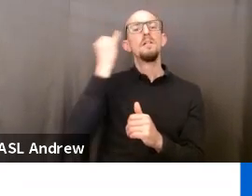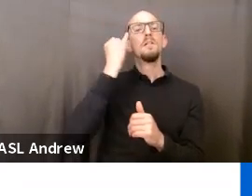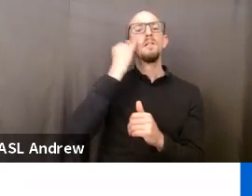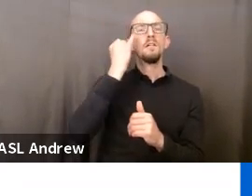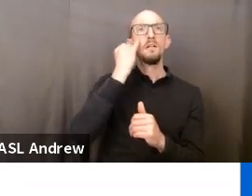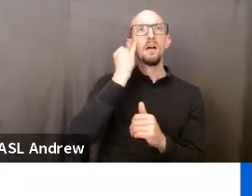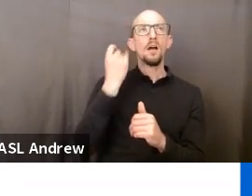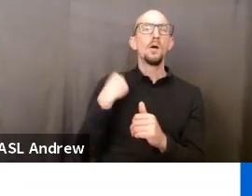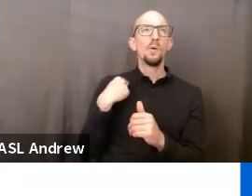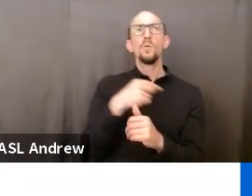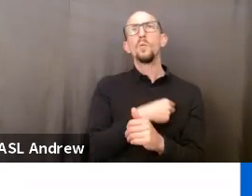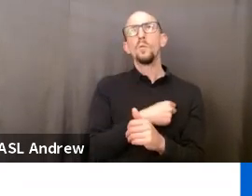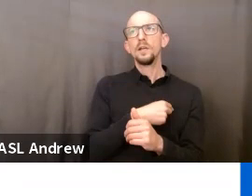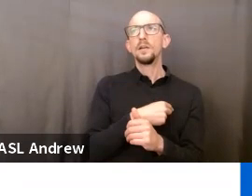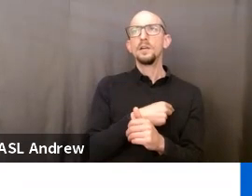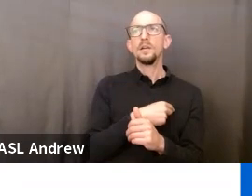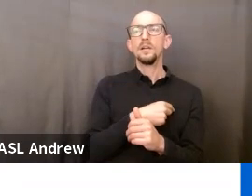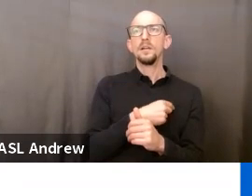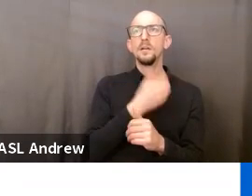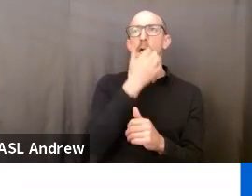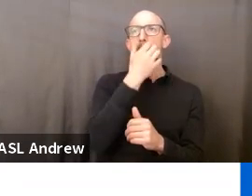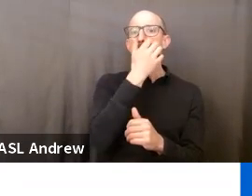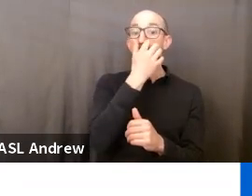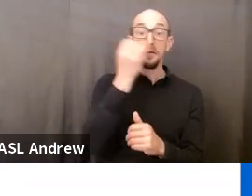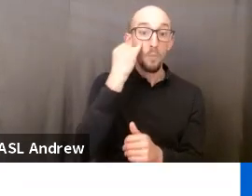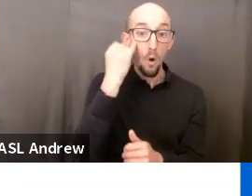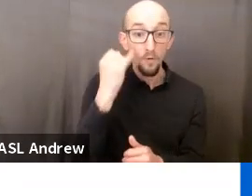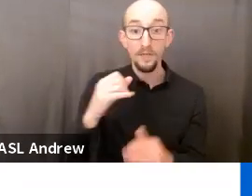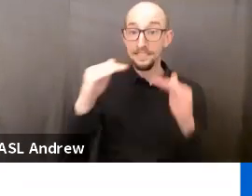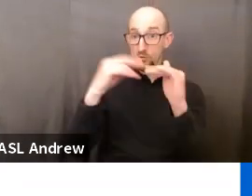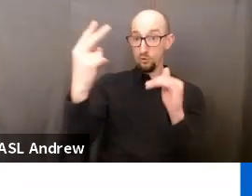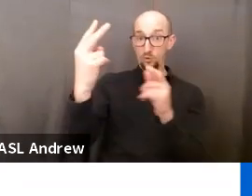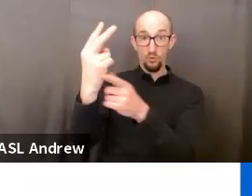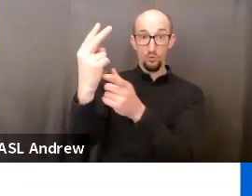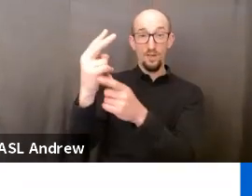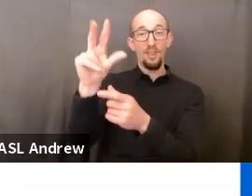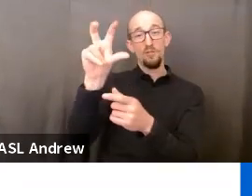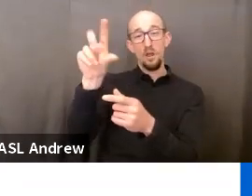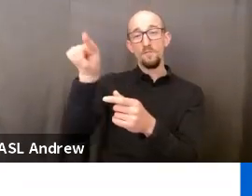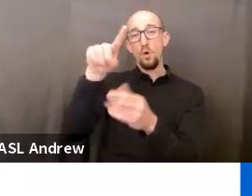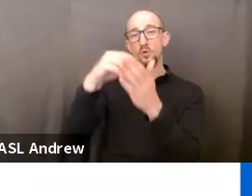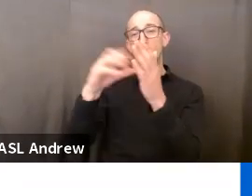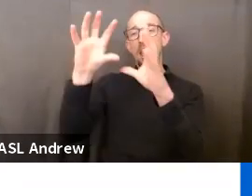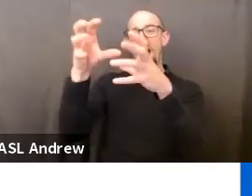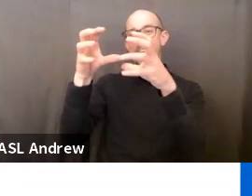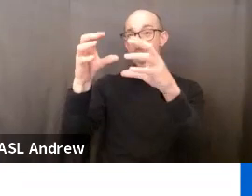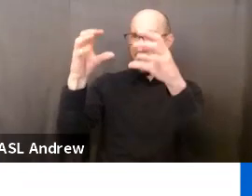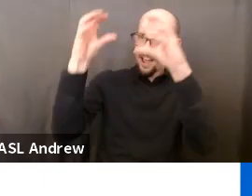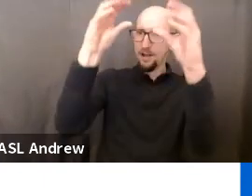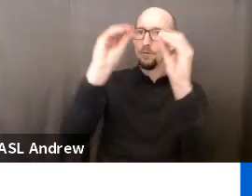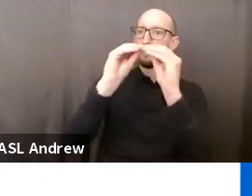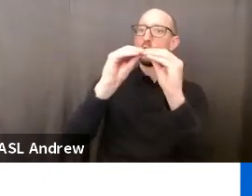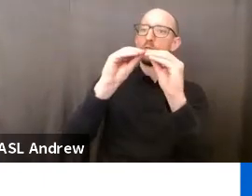if approximately 300 of the students in tier 2 were moved down to tier 1? Would that